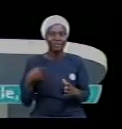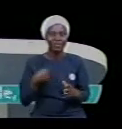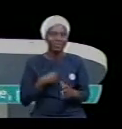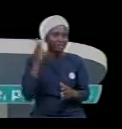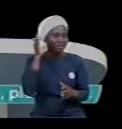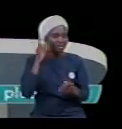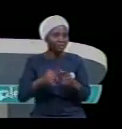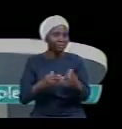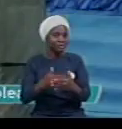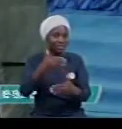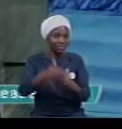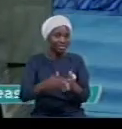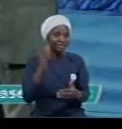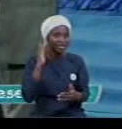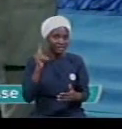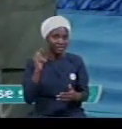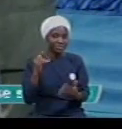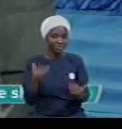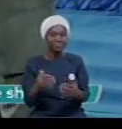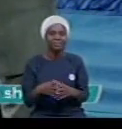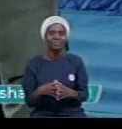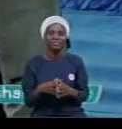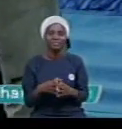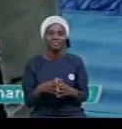now here. Praise the Lord.